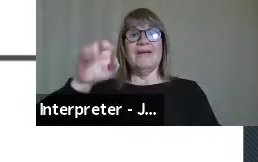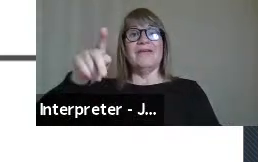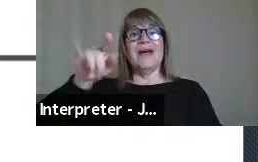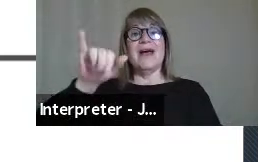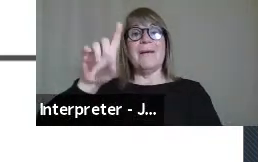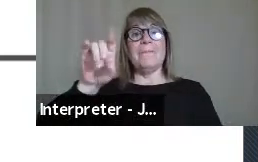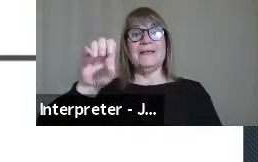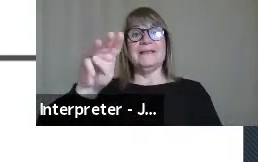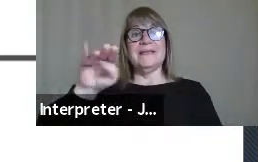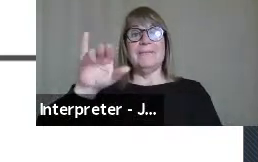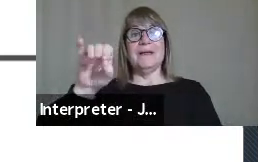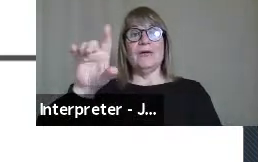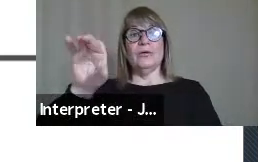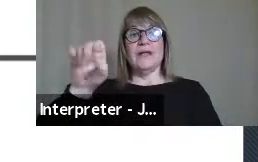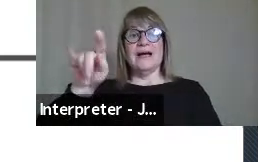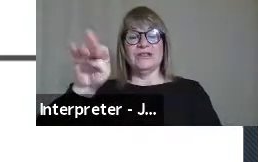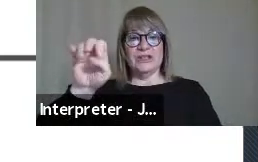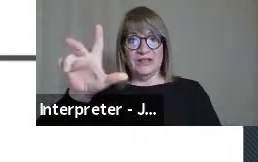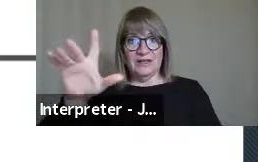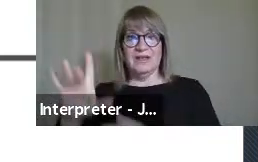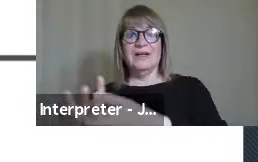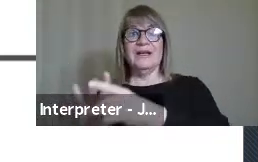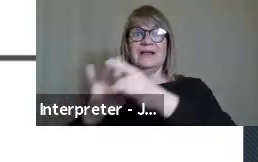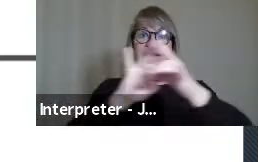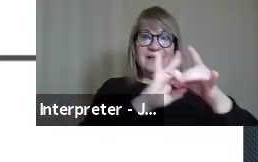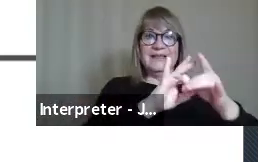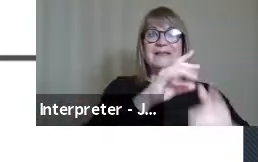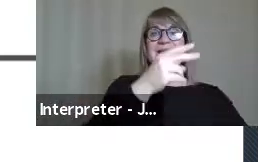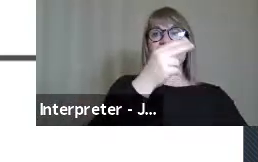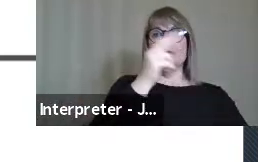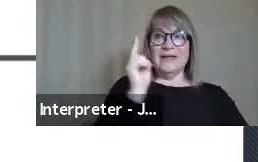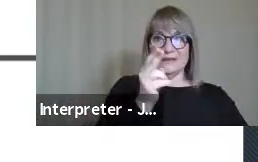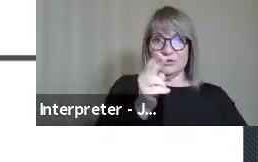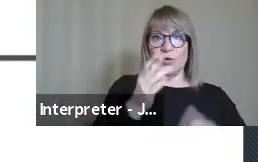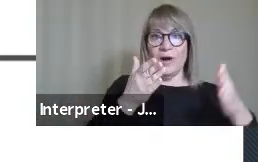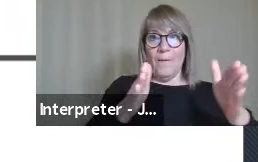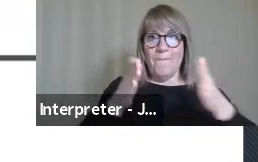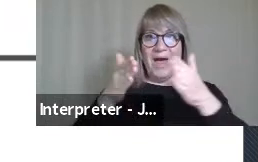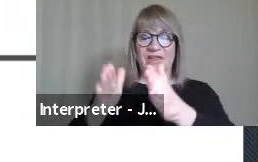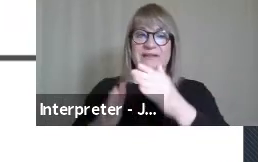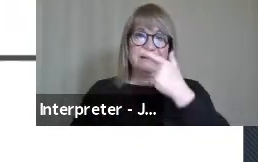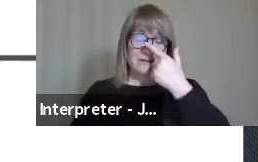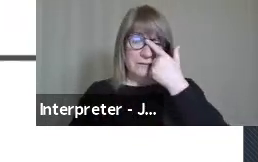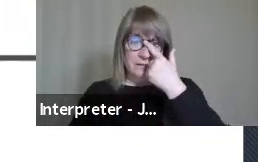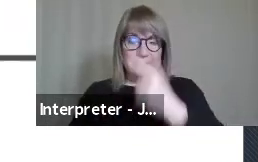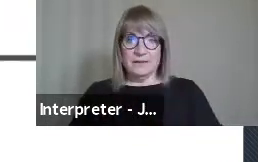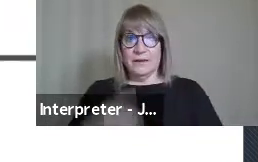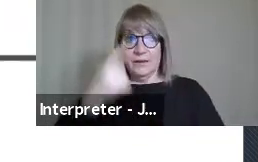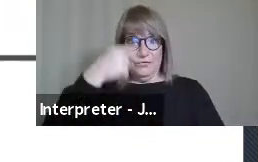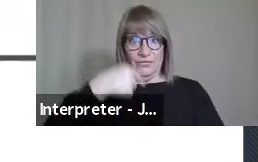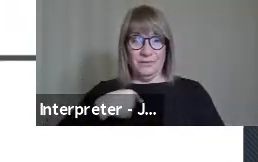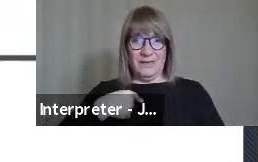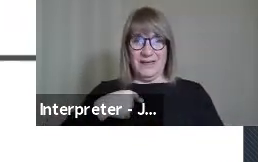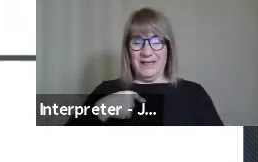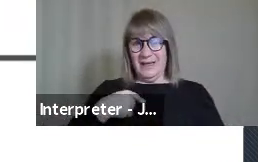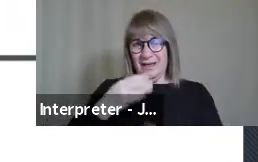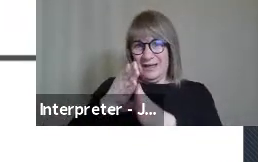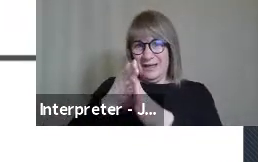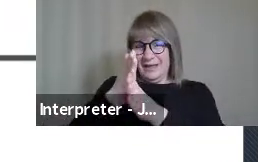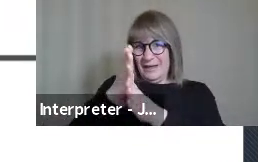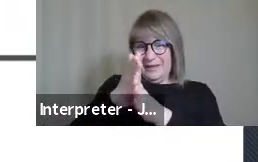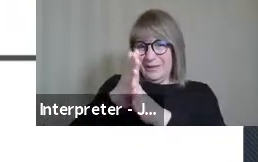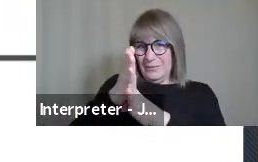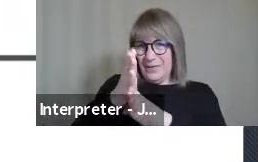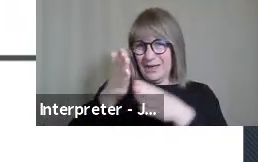natalie mentioned we're extremely interdisciplinary and collaborative i'd say that the main kind of underpinnings of our methodological